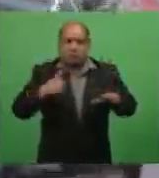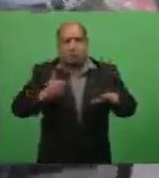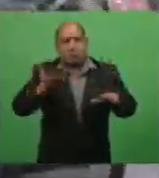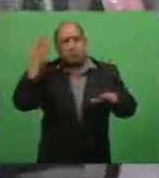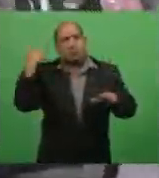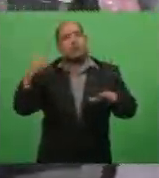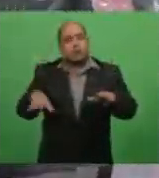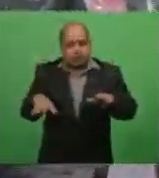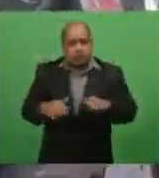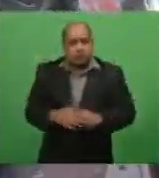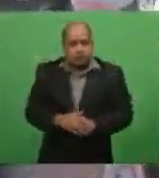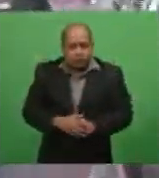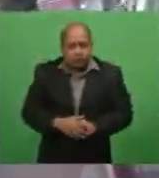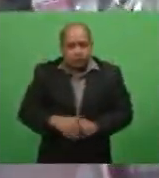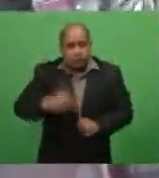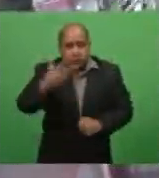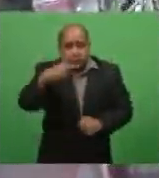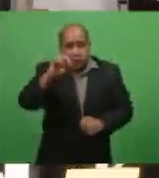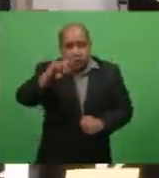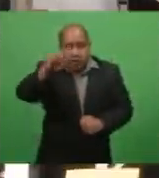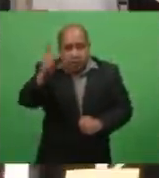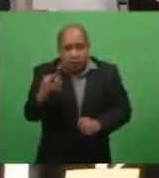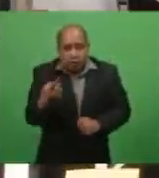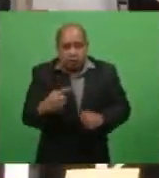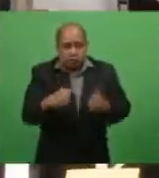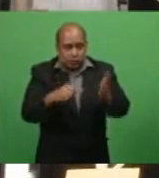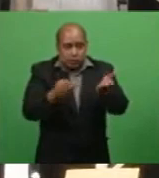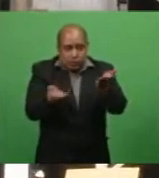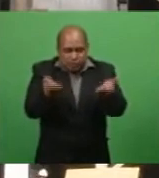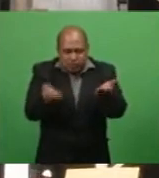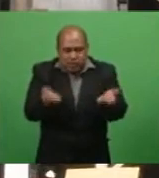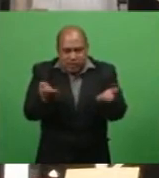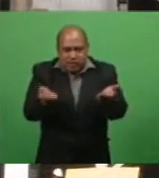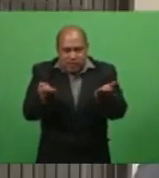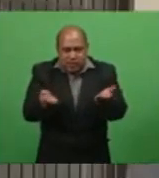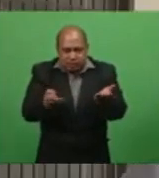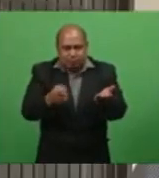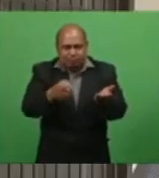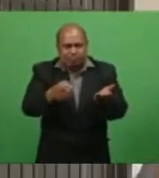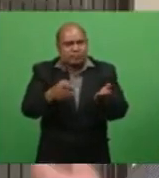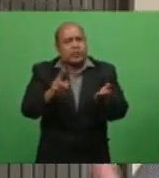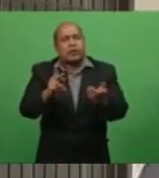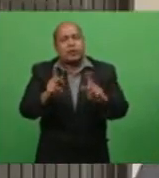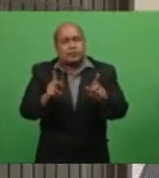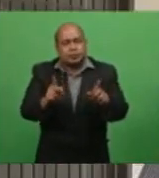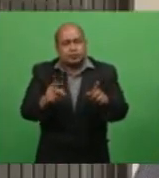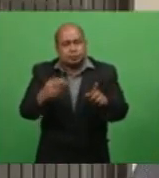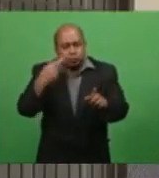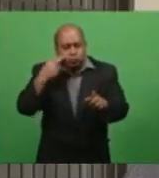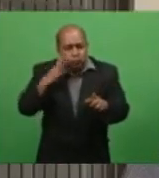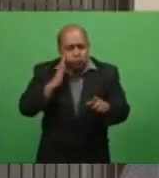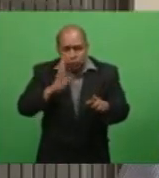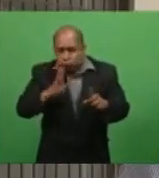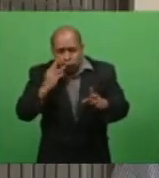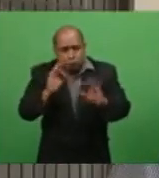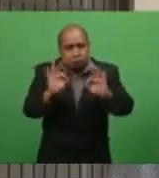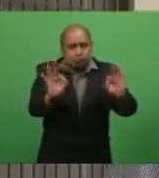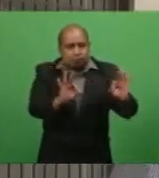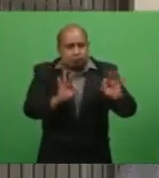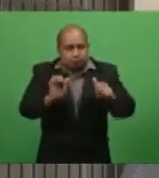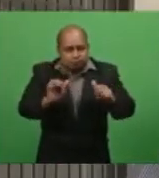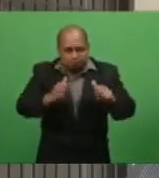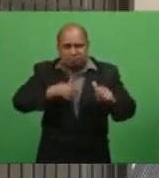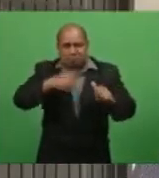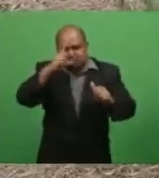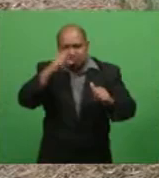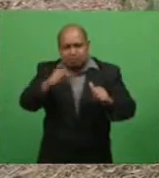of molasses. It's going to go into the export market. And then we have reserved sufficient sugar for supply to the local market and the